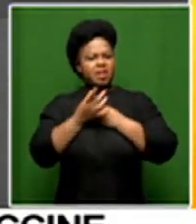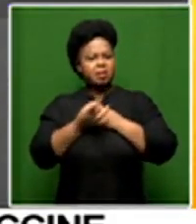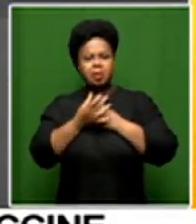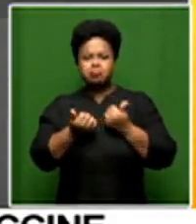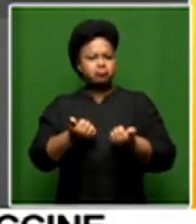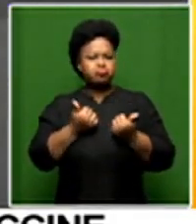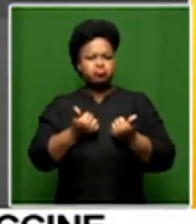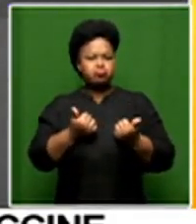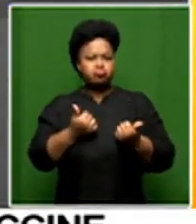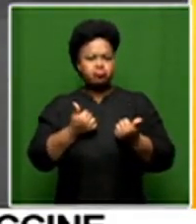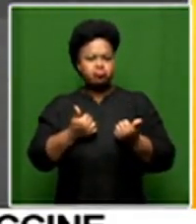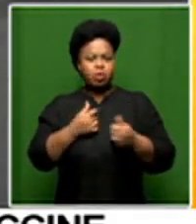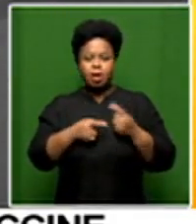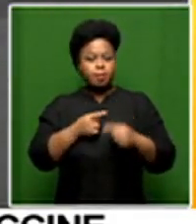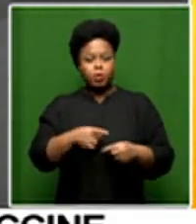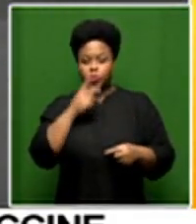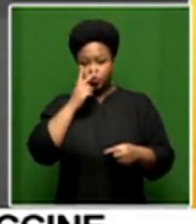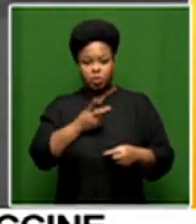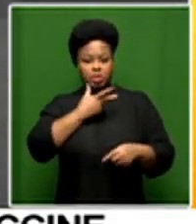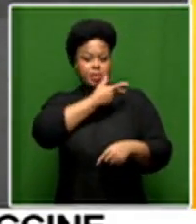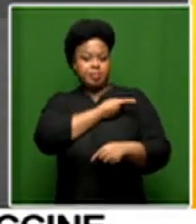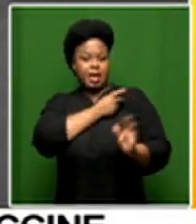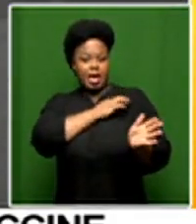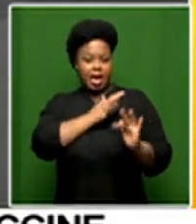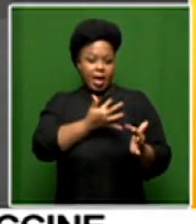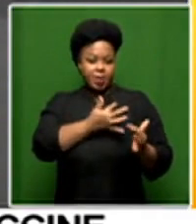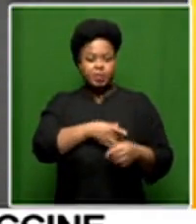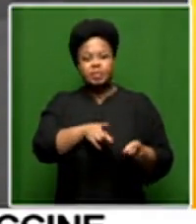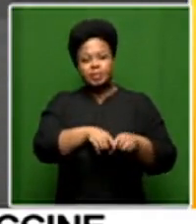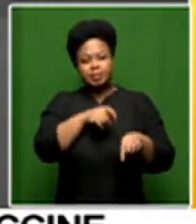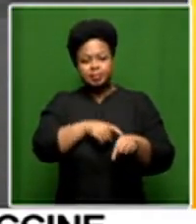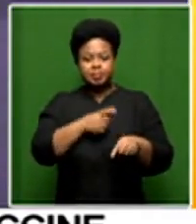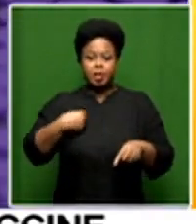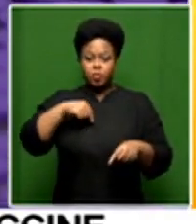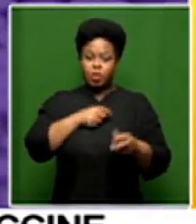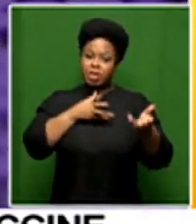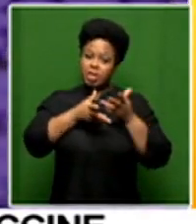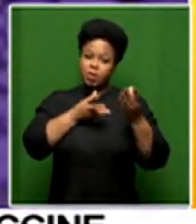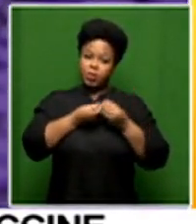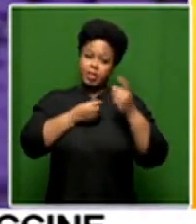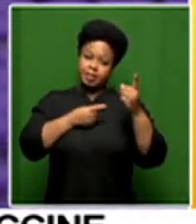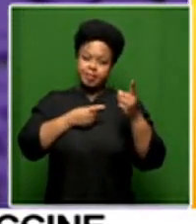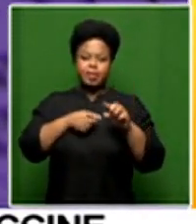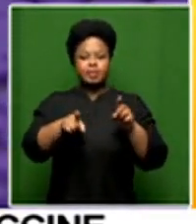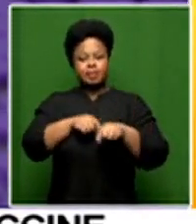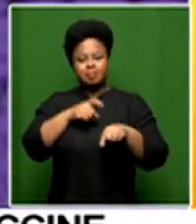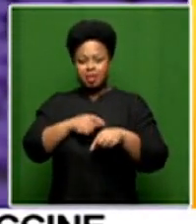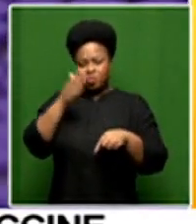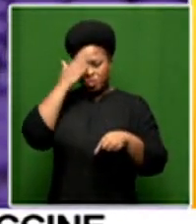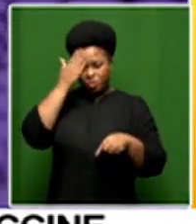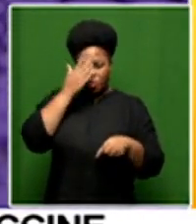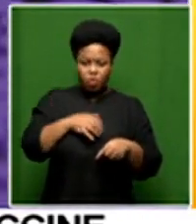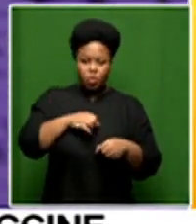good feedback in terms of how the vaccines respond. And also, as we engage with them, we don't leave the complication